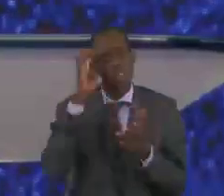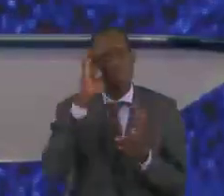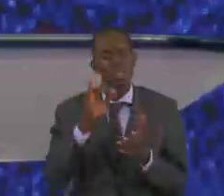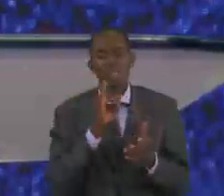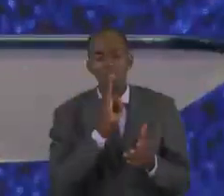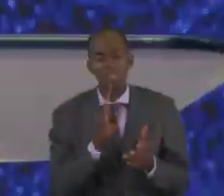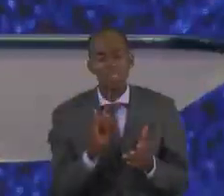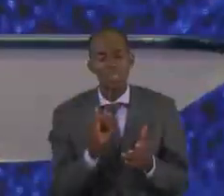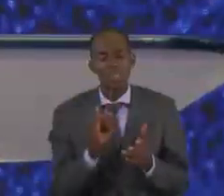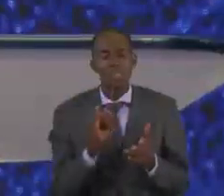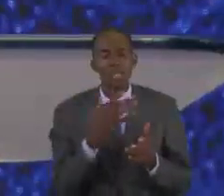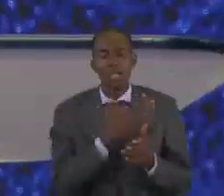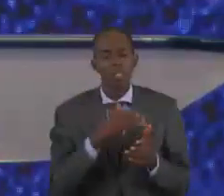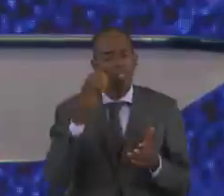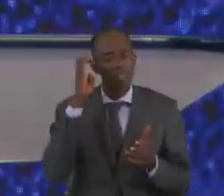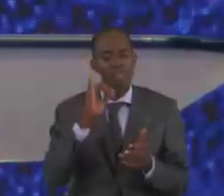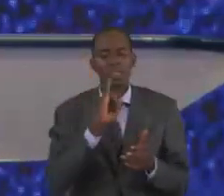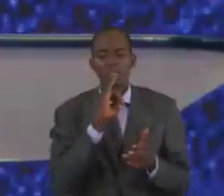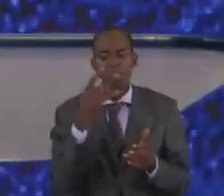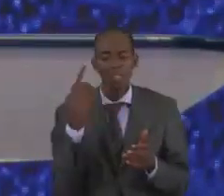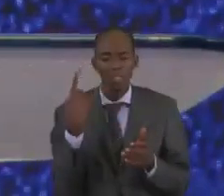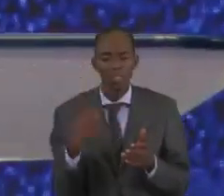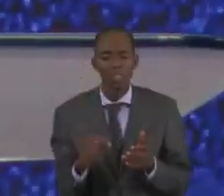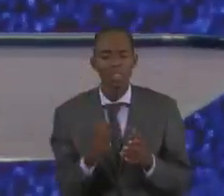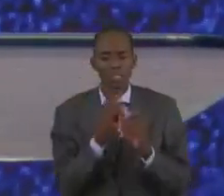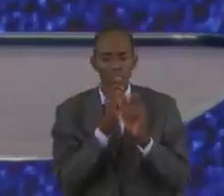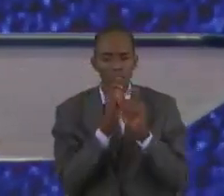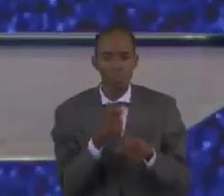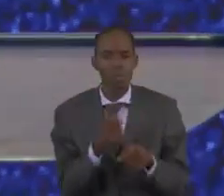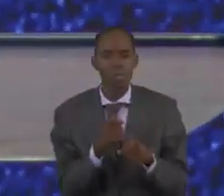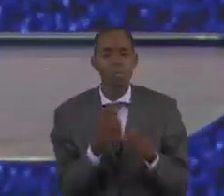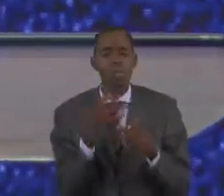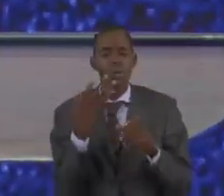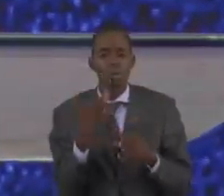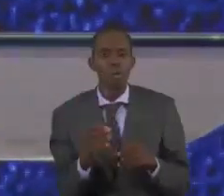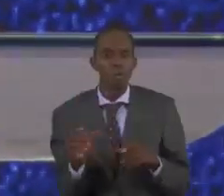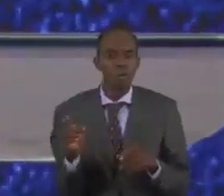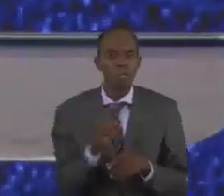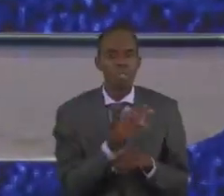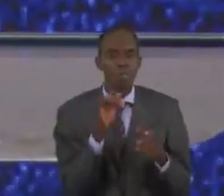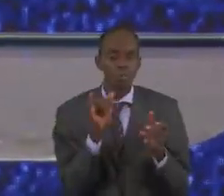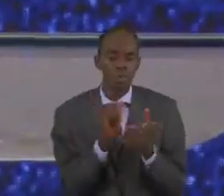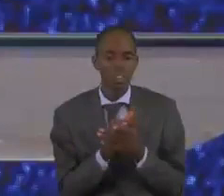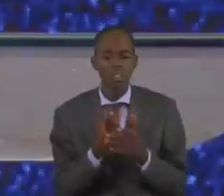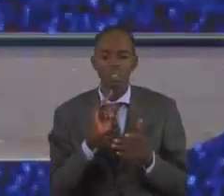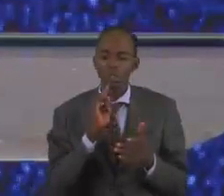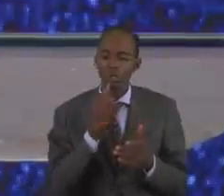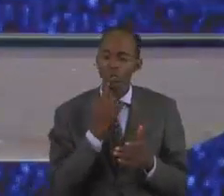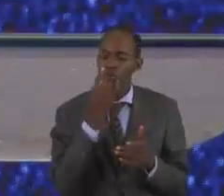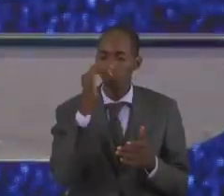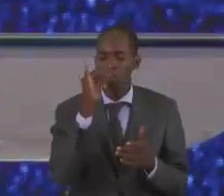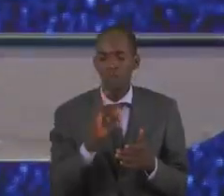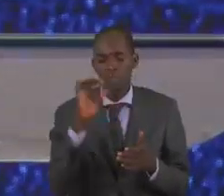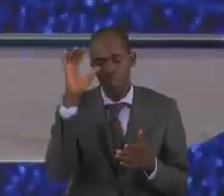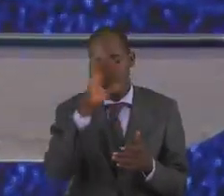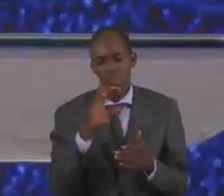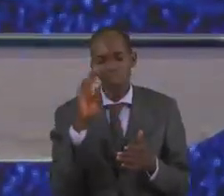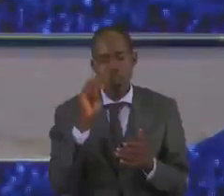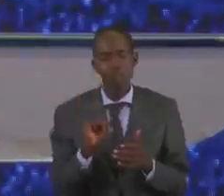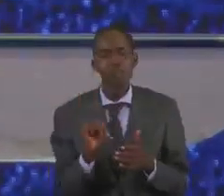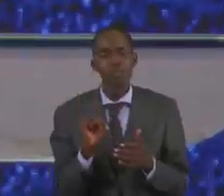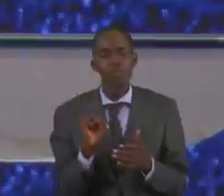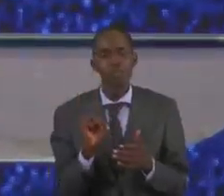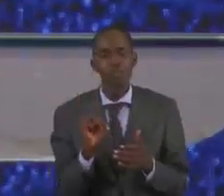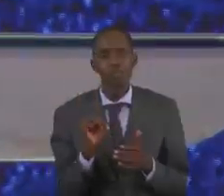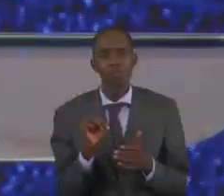he is a rewarder of them that diligently seek him. That the faith that